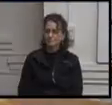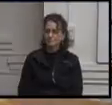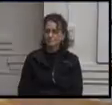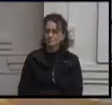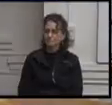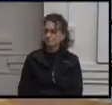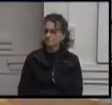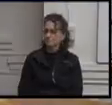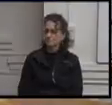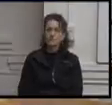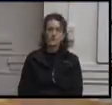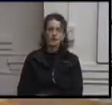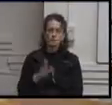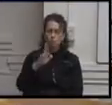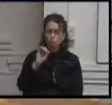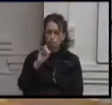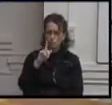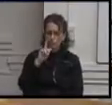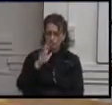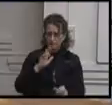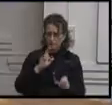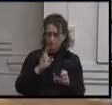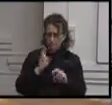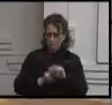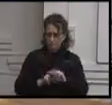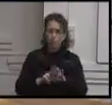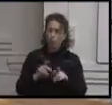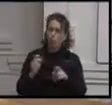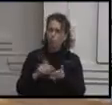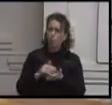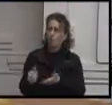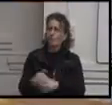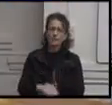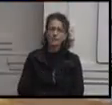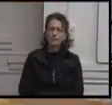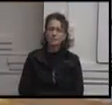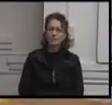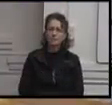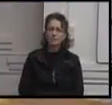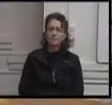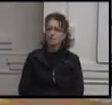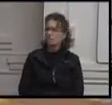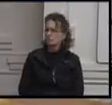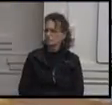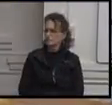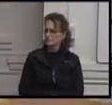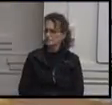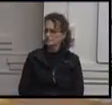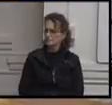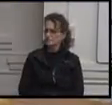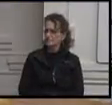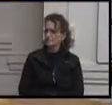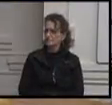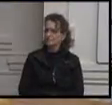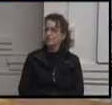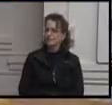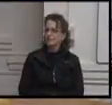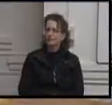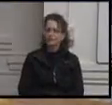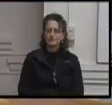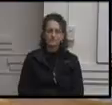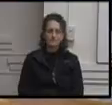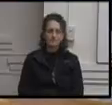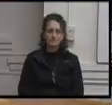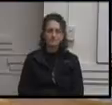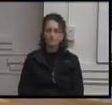Did Russell sit here? More than once. So, Dan, I'm not sure that we've really had a chance to introduce you to the